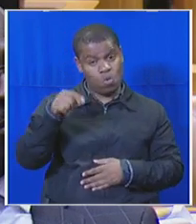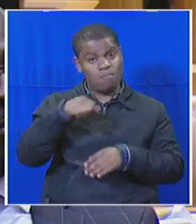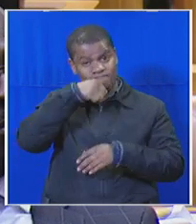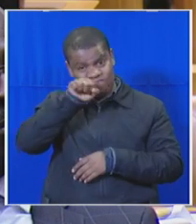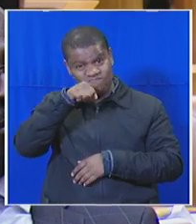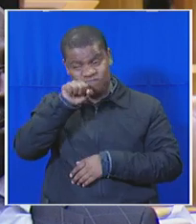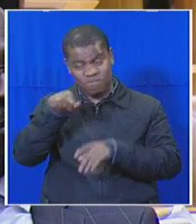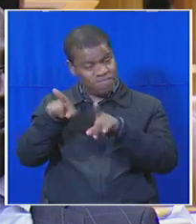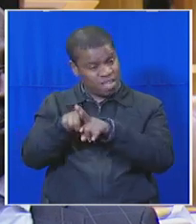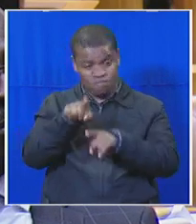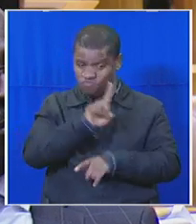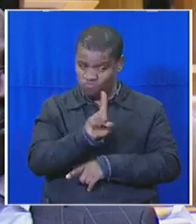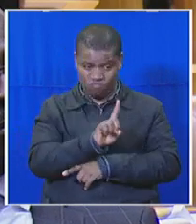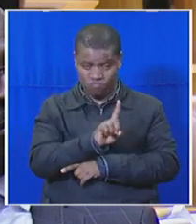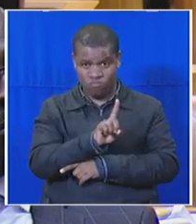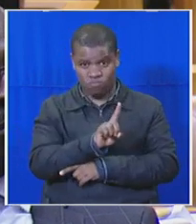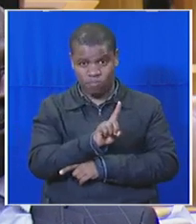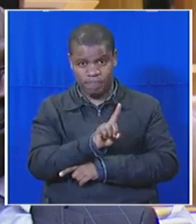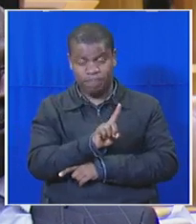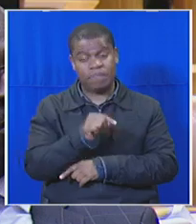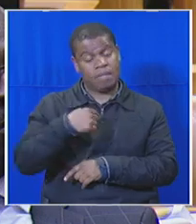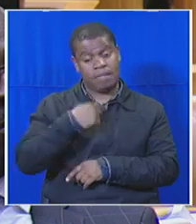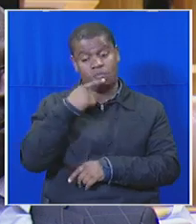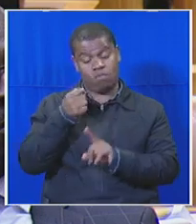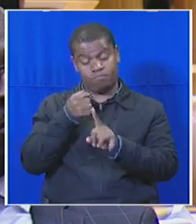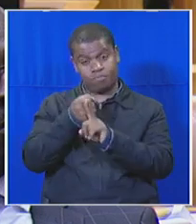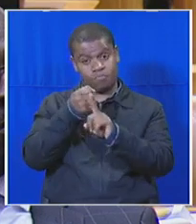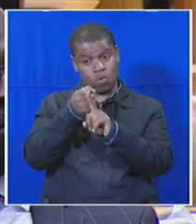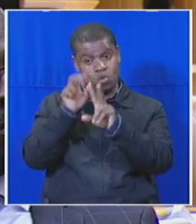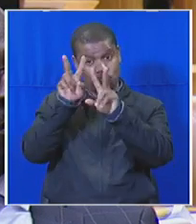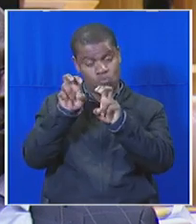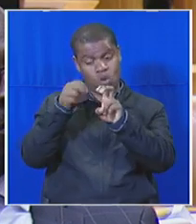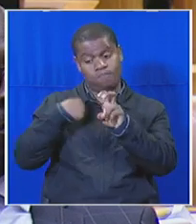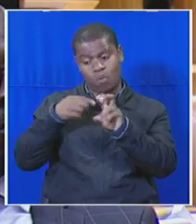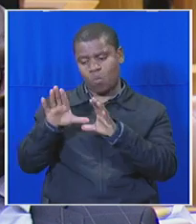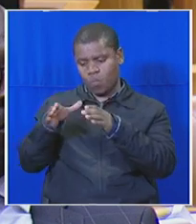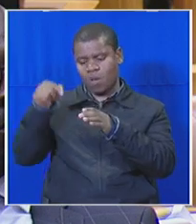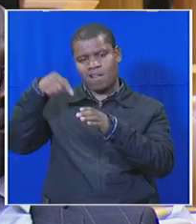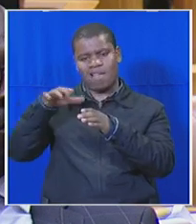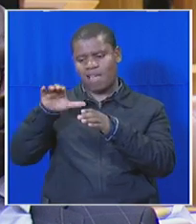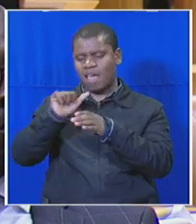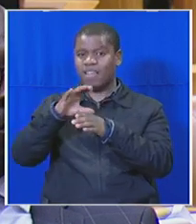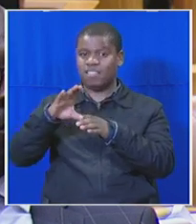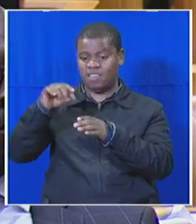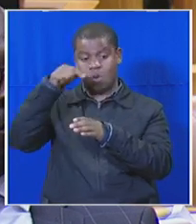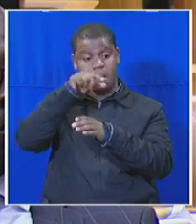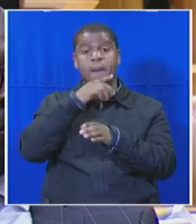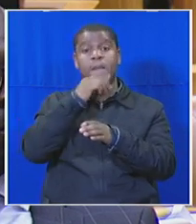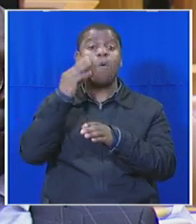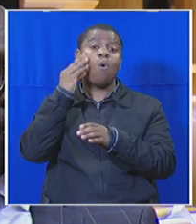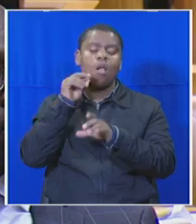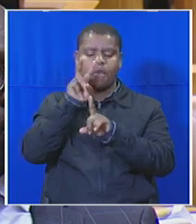Ngumzabalazi mosithetha ngawo. Uthetha nge-ANC elalungu. Ndilungu le-ANC mna. Uthi lo